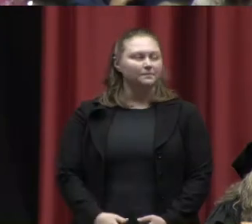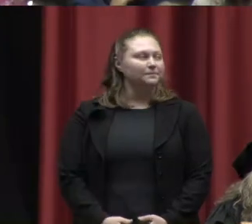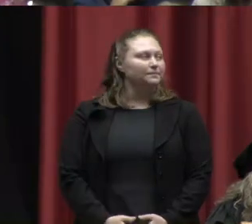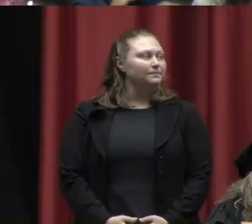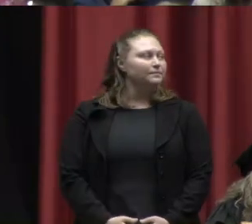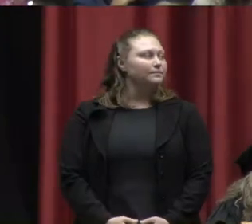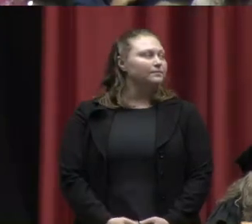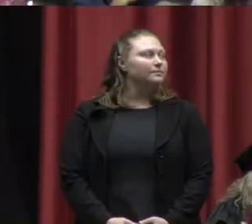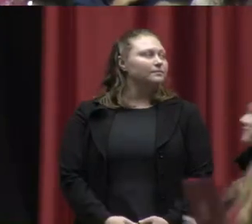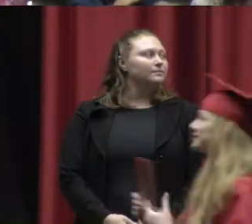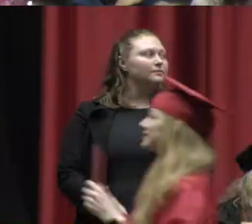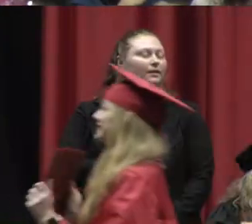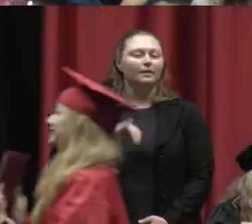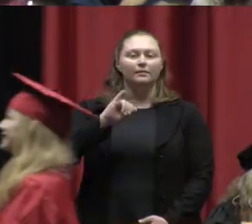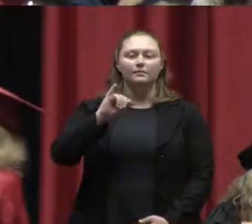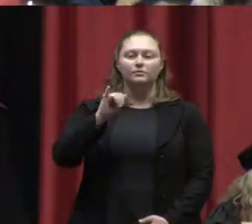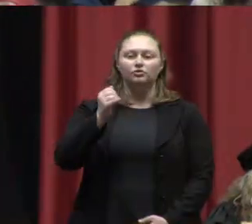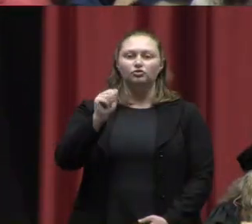Yasmael Lucero.